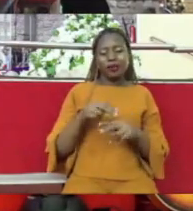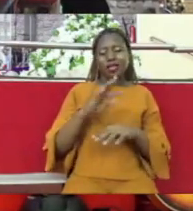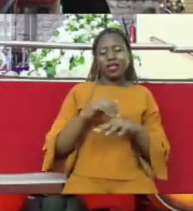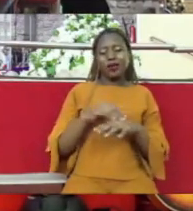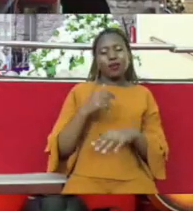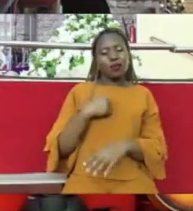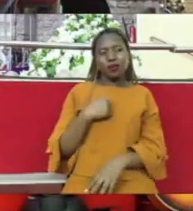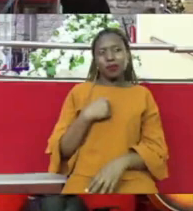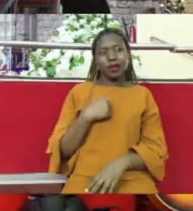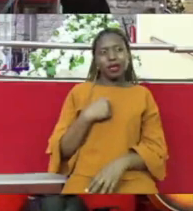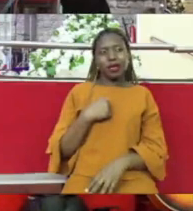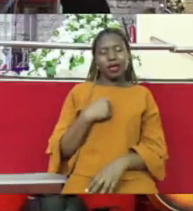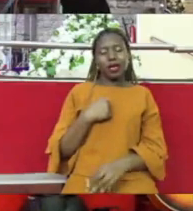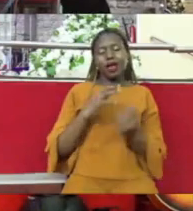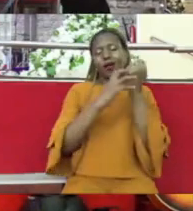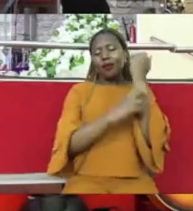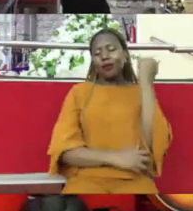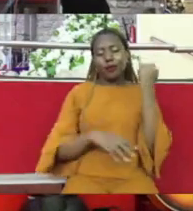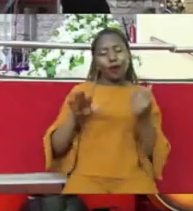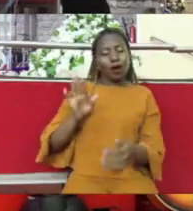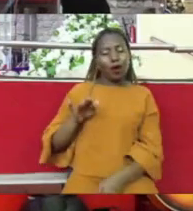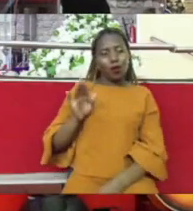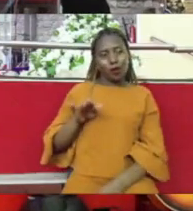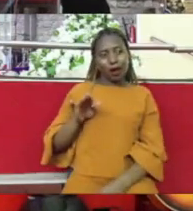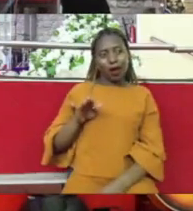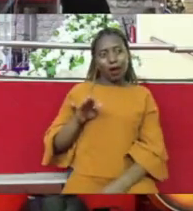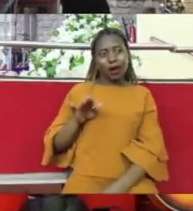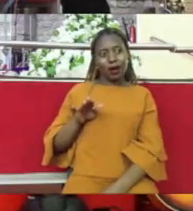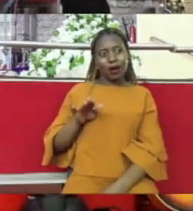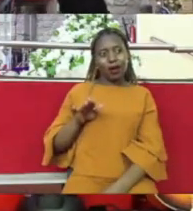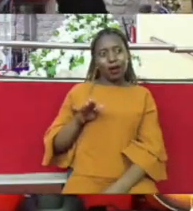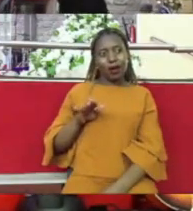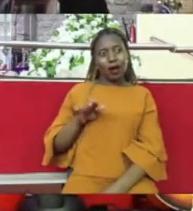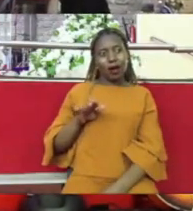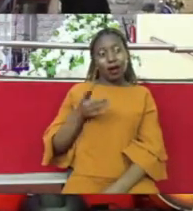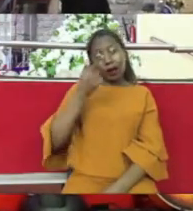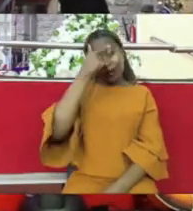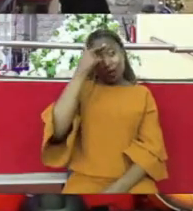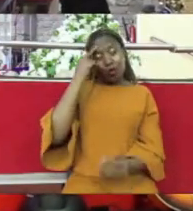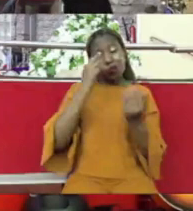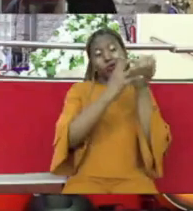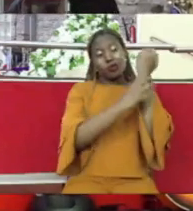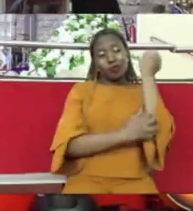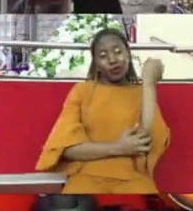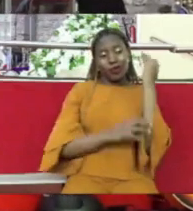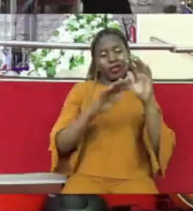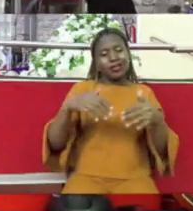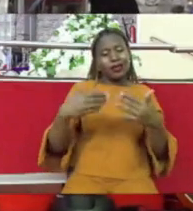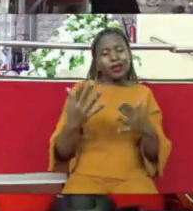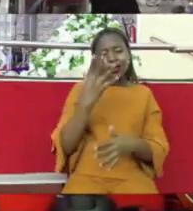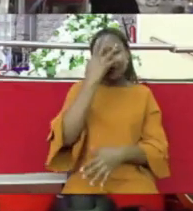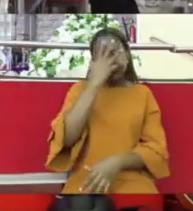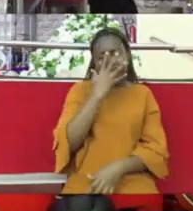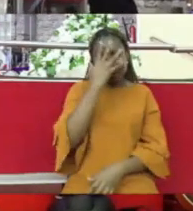called me a poor woman. Wakaniita mwanamke ambaye ni fukara. Because also poverty brings shame. Kwa sababu hata umaskini